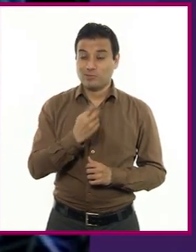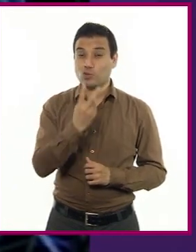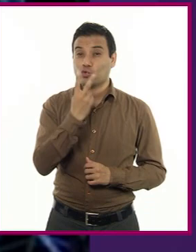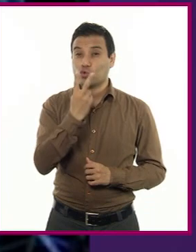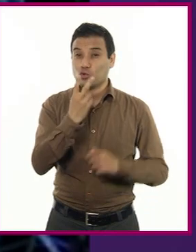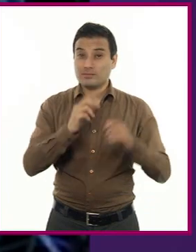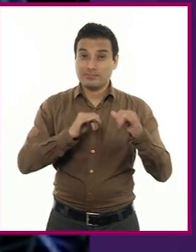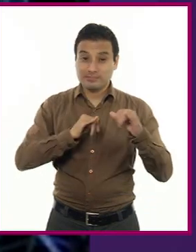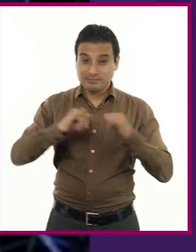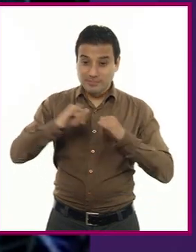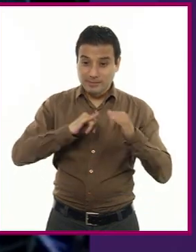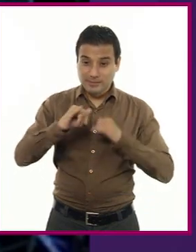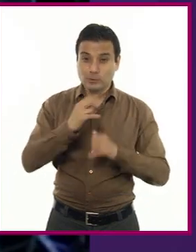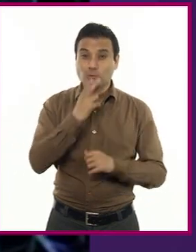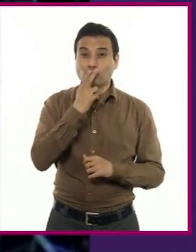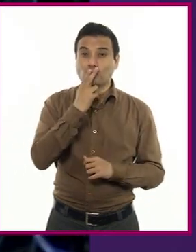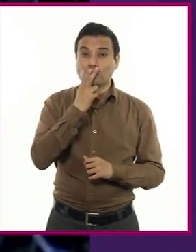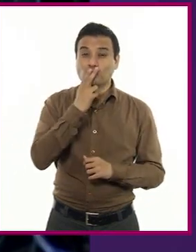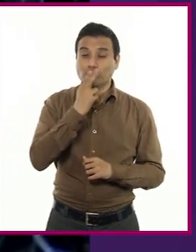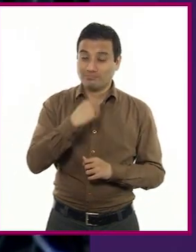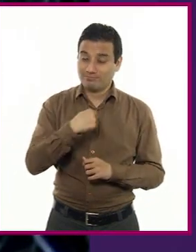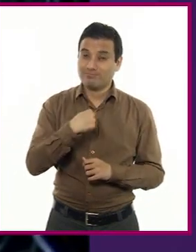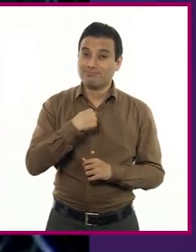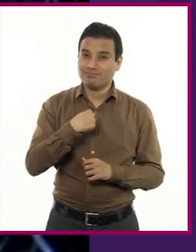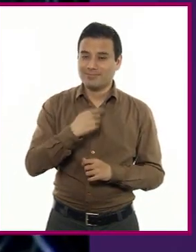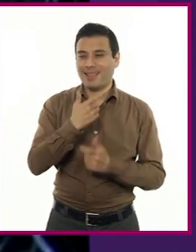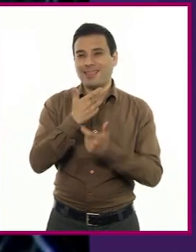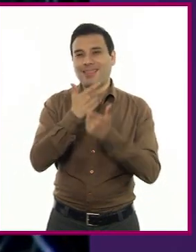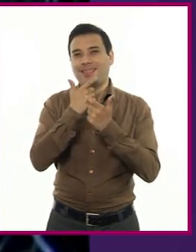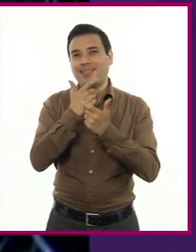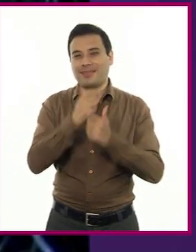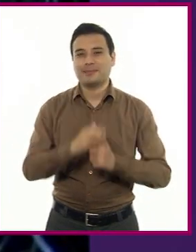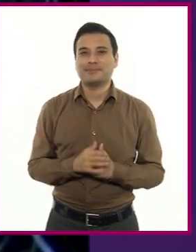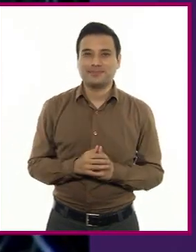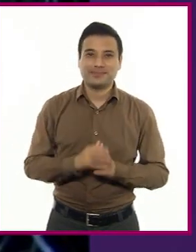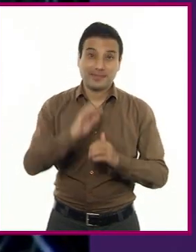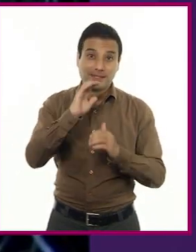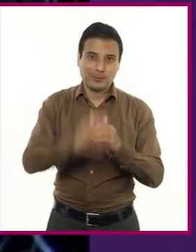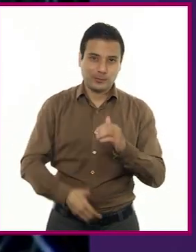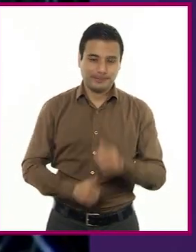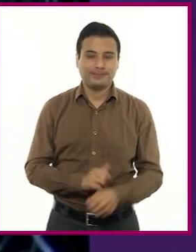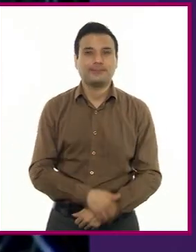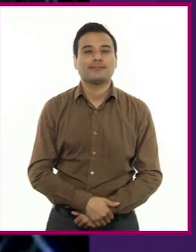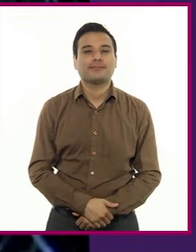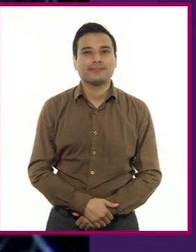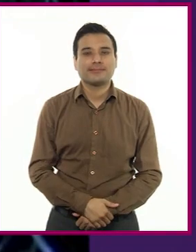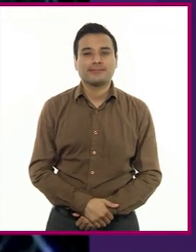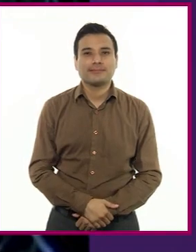every map. The end.